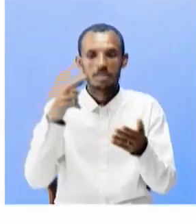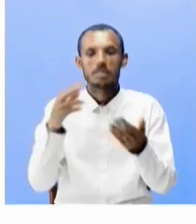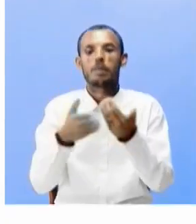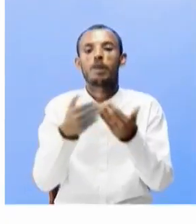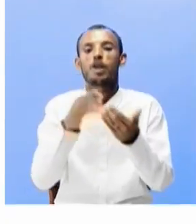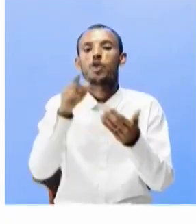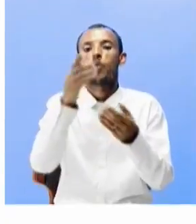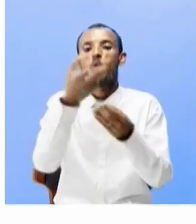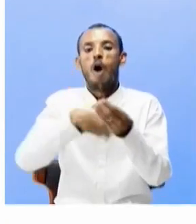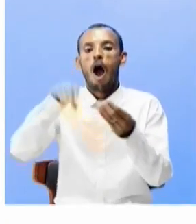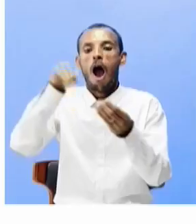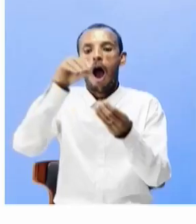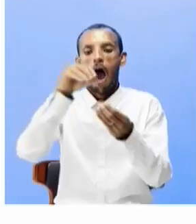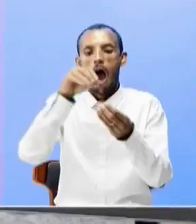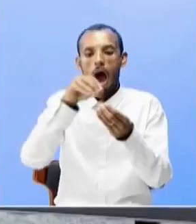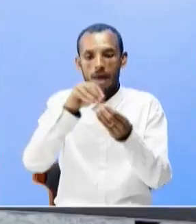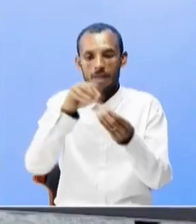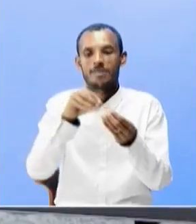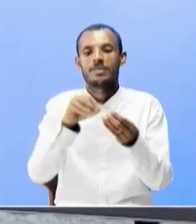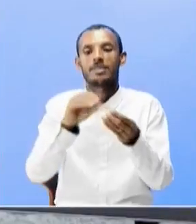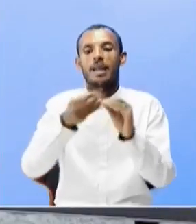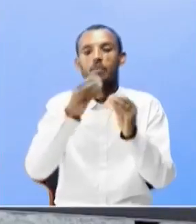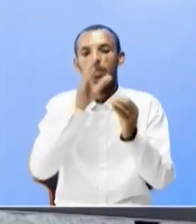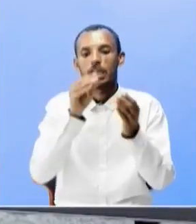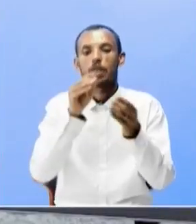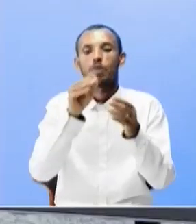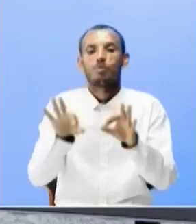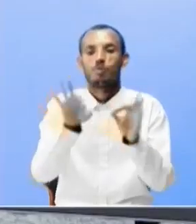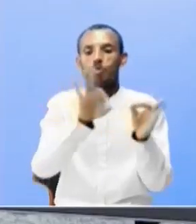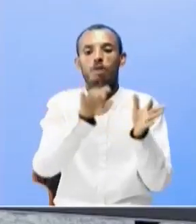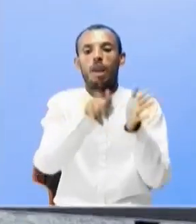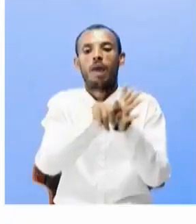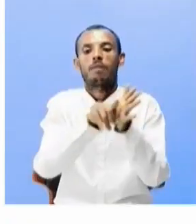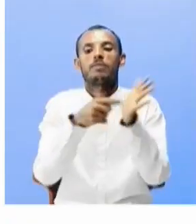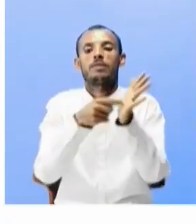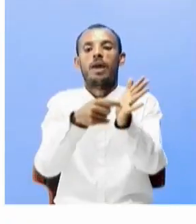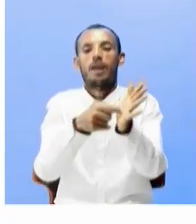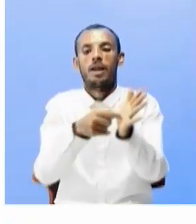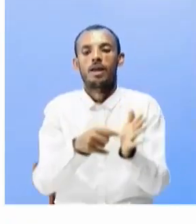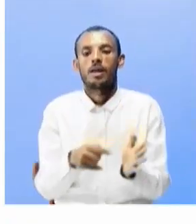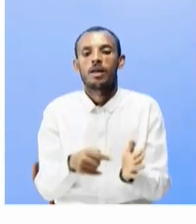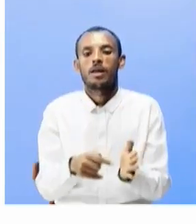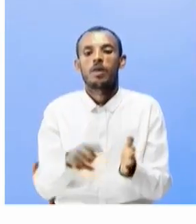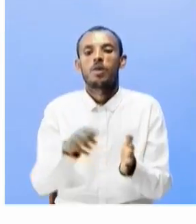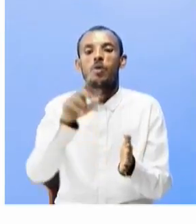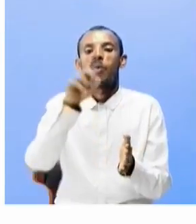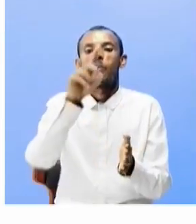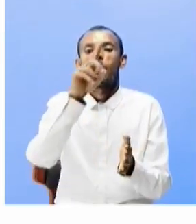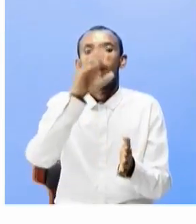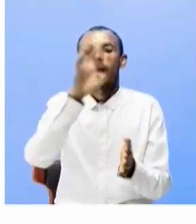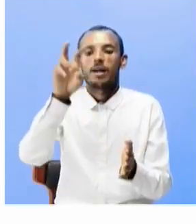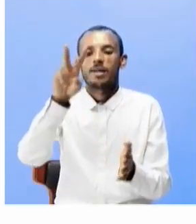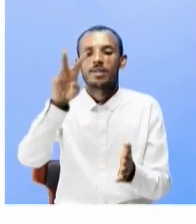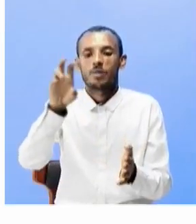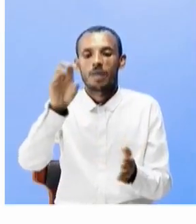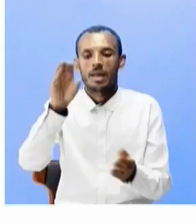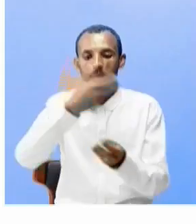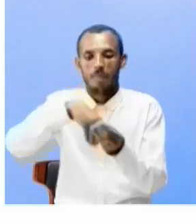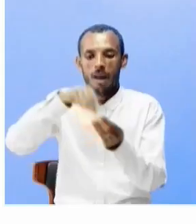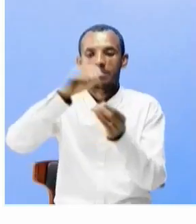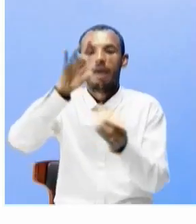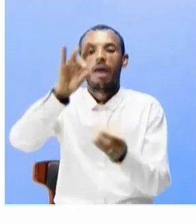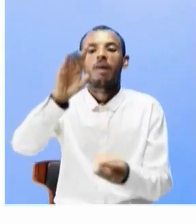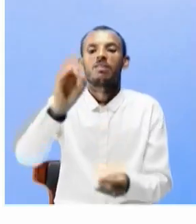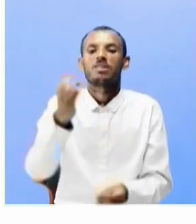put the negatives on and you add the numbers. The numbers are 120 and